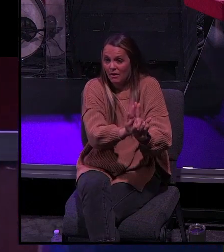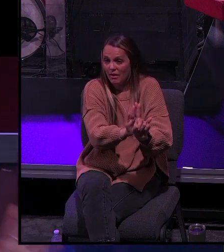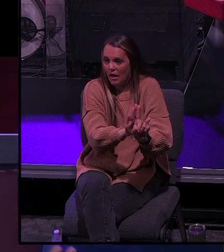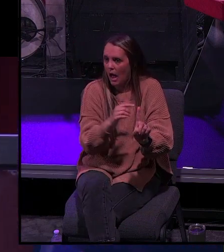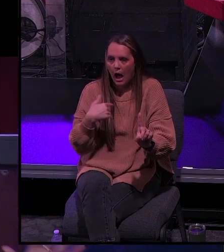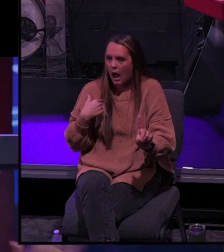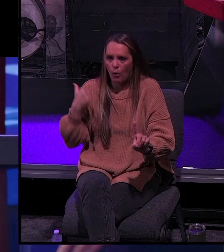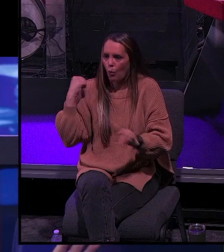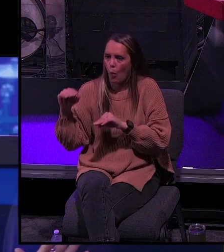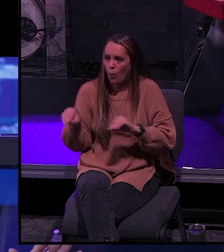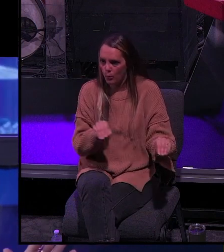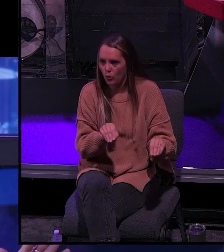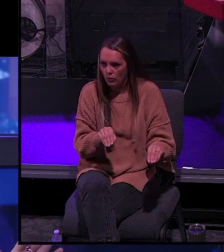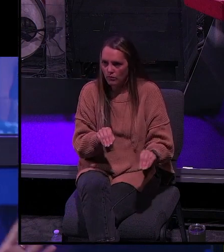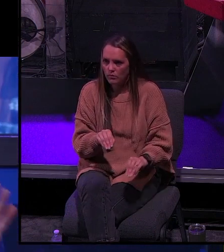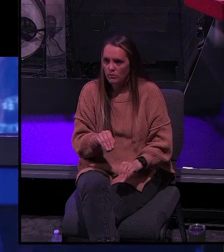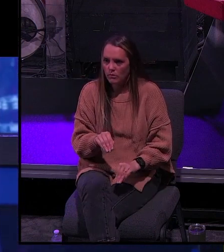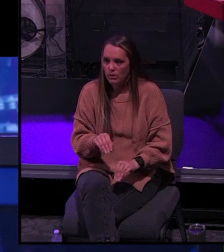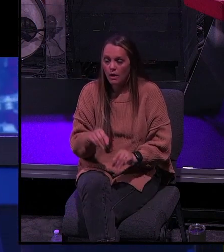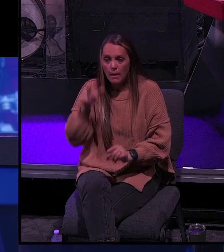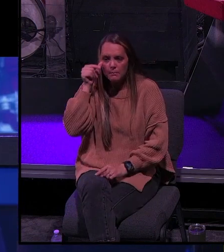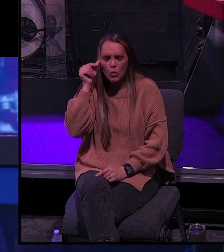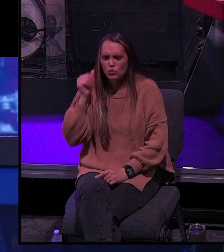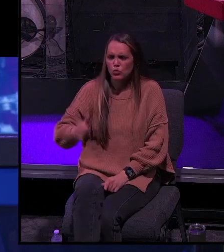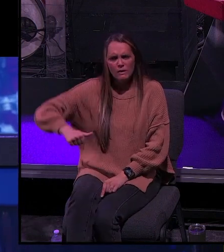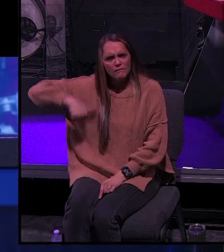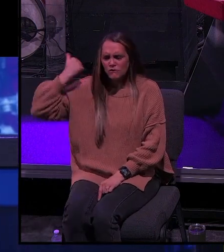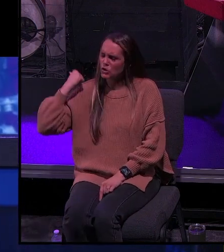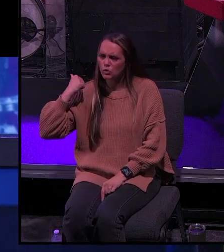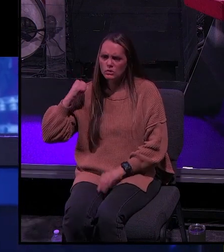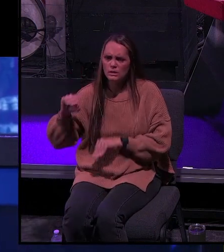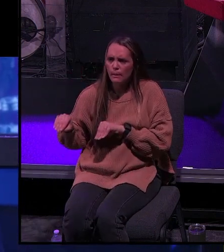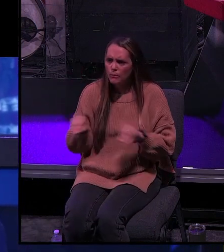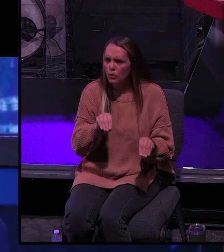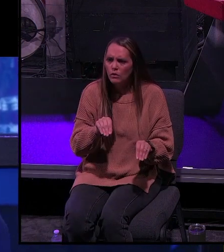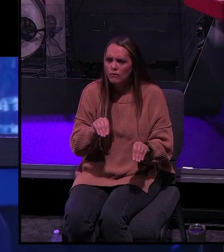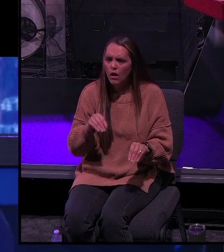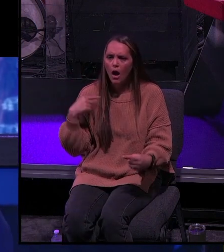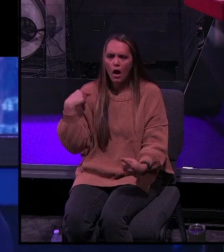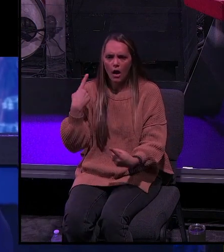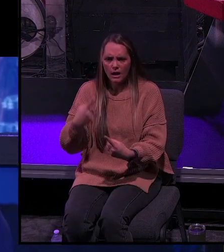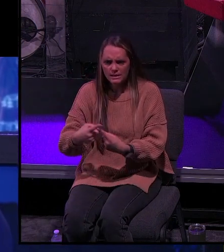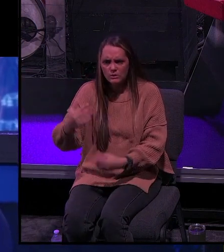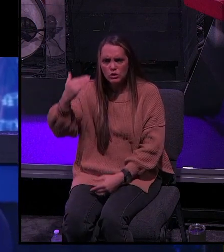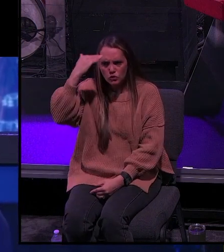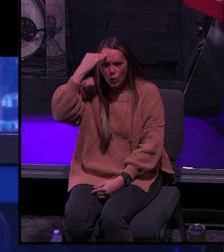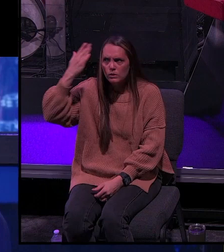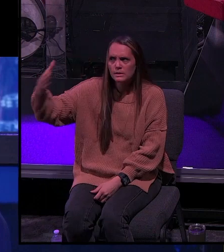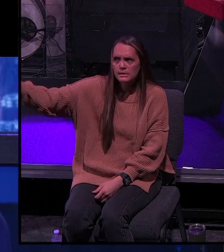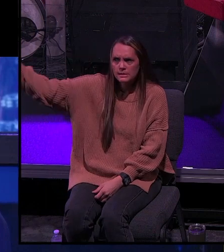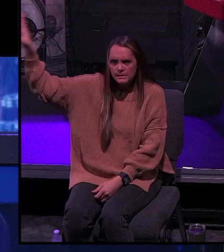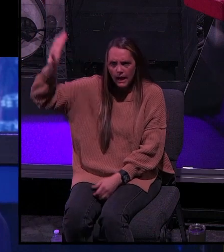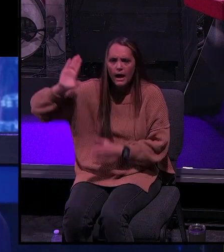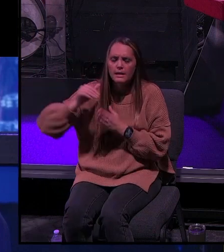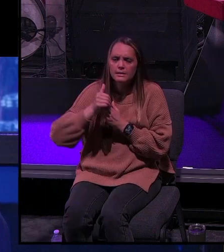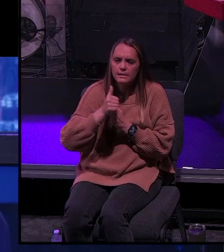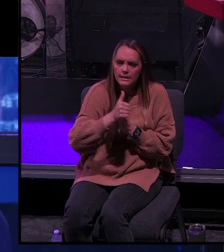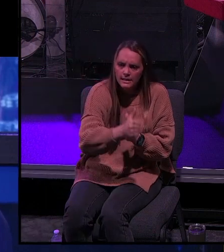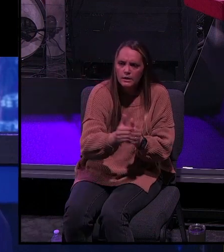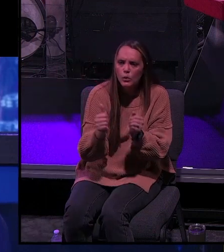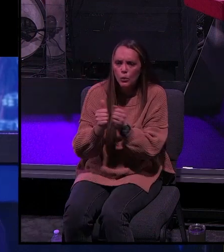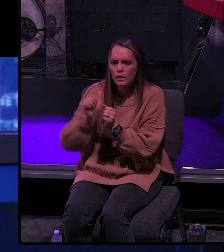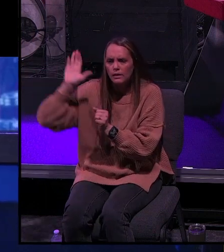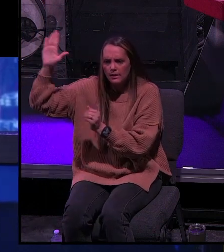literally refusing to move until he knows that God is leading him by his presence. That's what he's saying. That's what he's